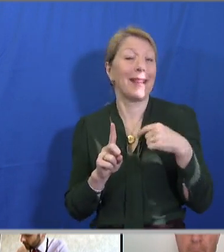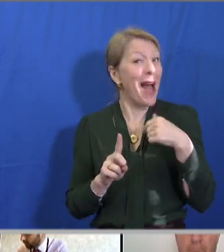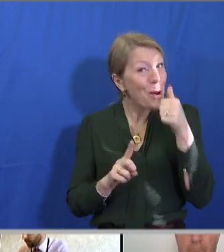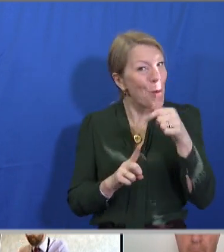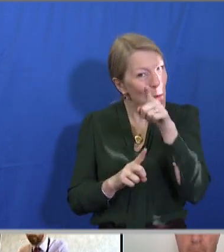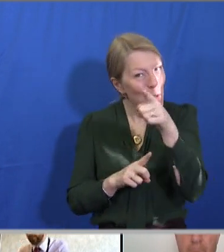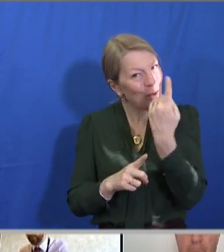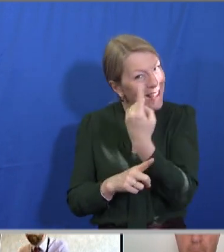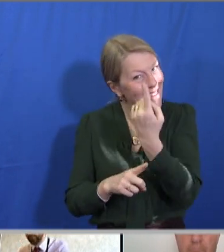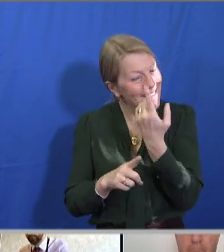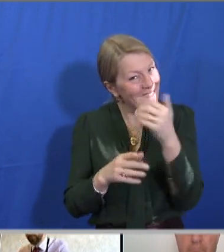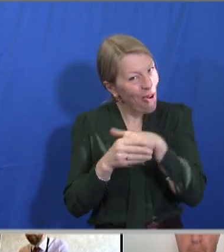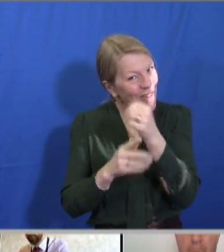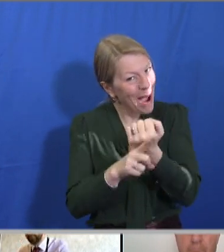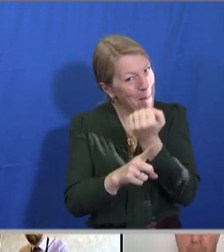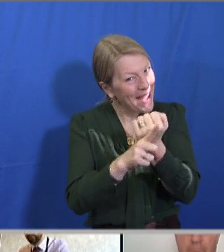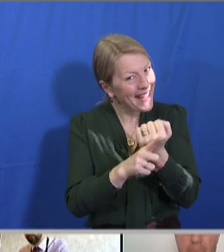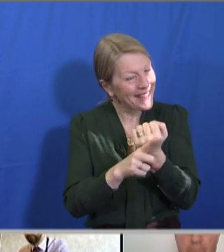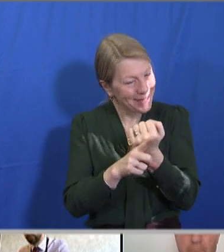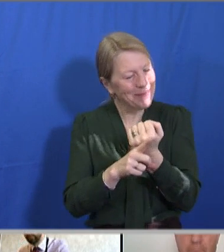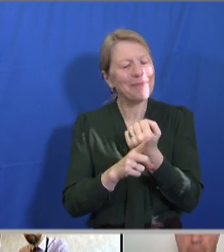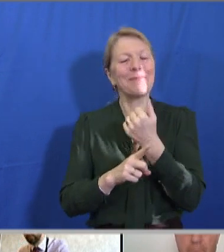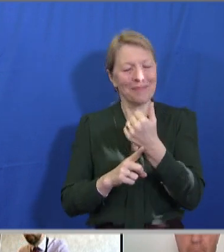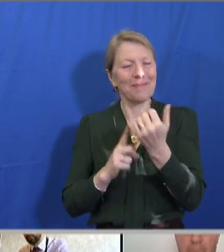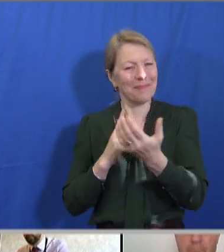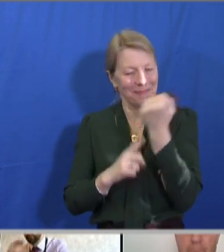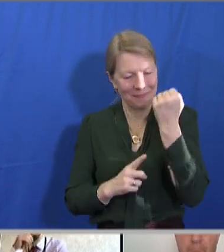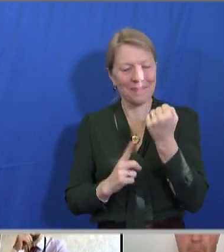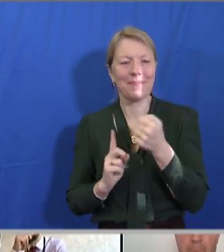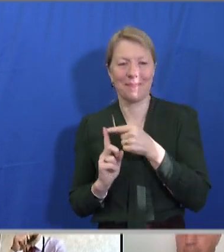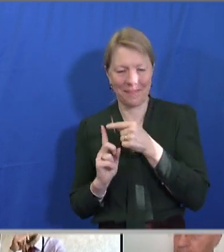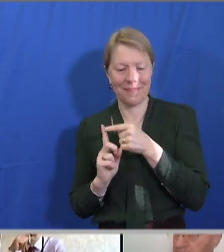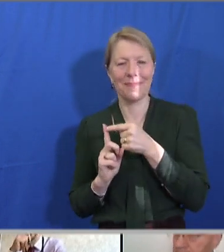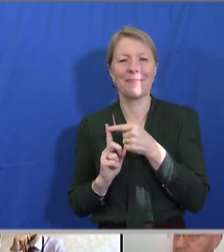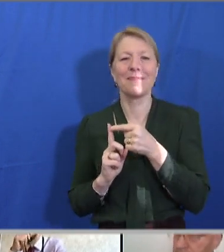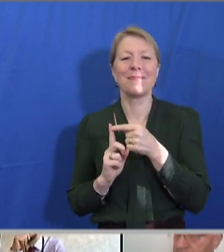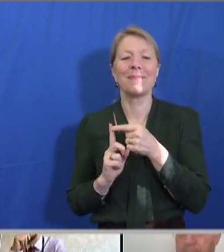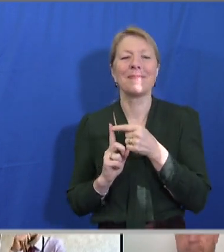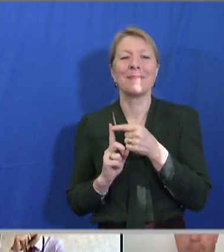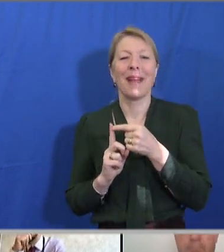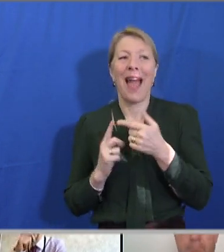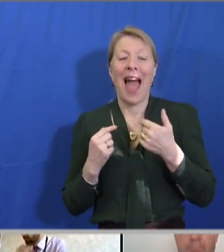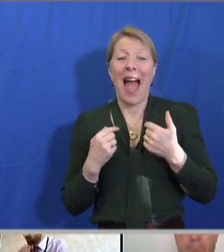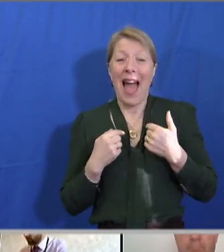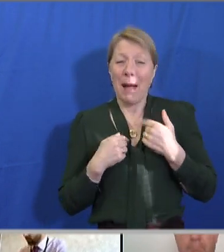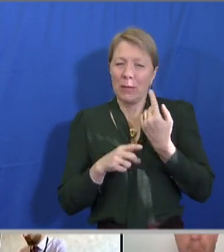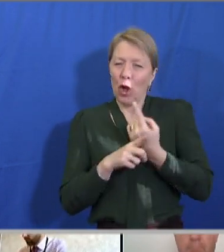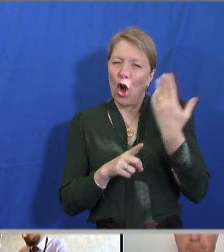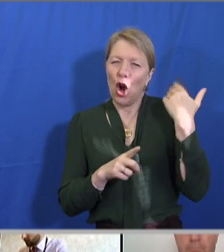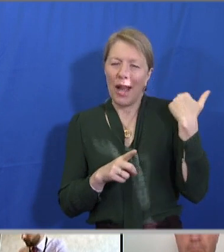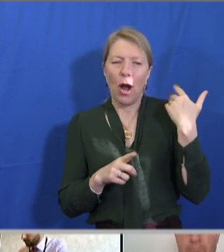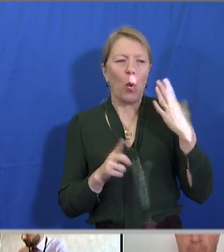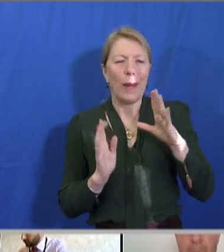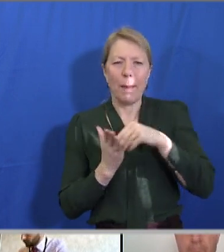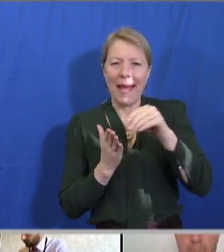So, in regards to achieving that, I hope I have enough of a capital budget to build new hospitals in